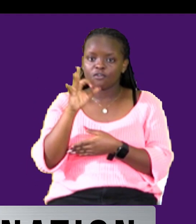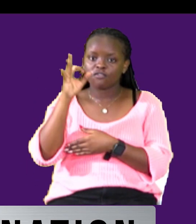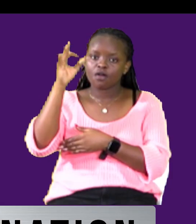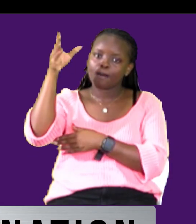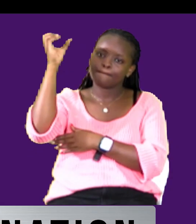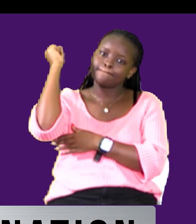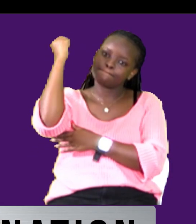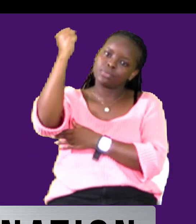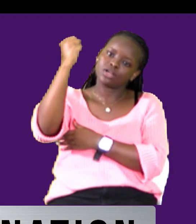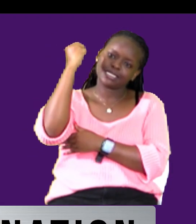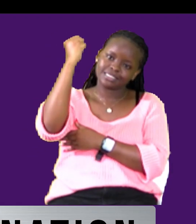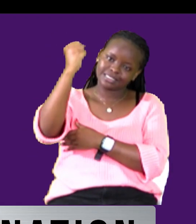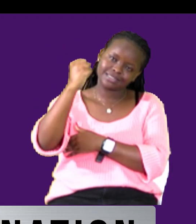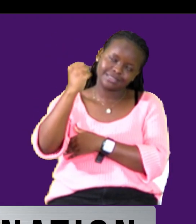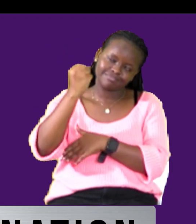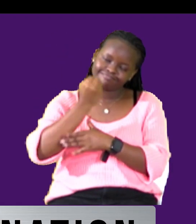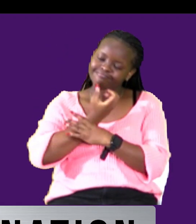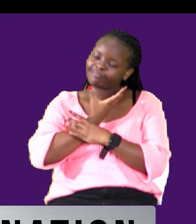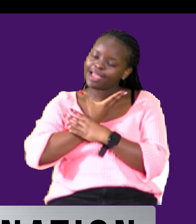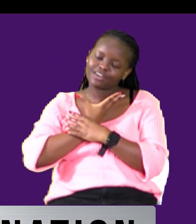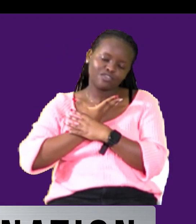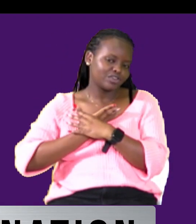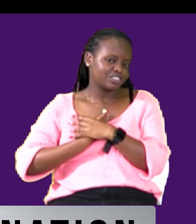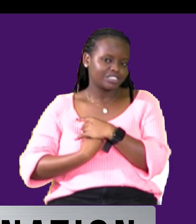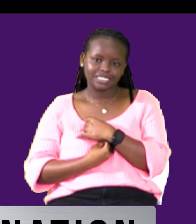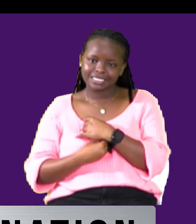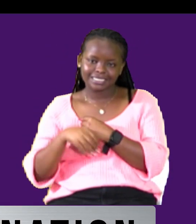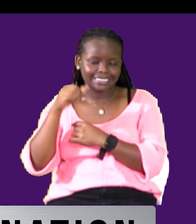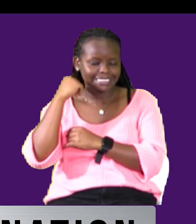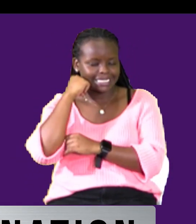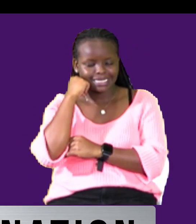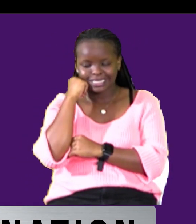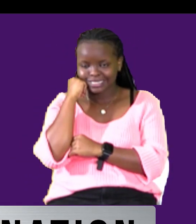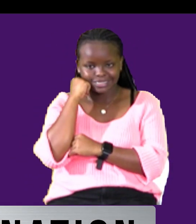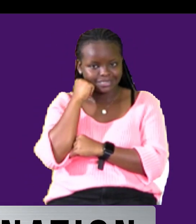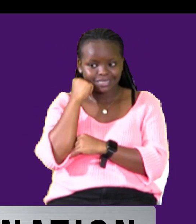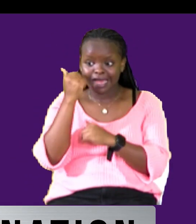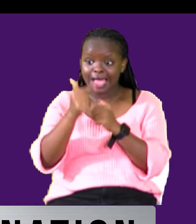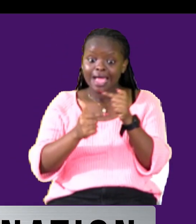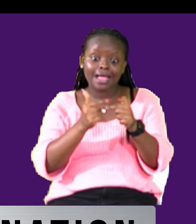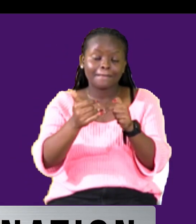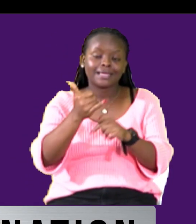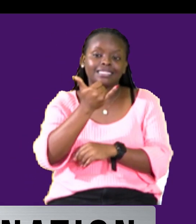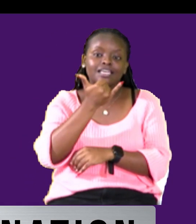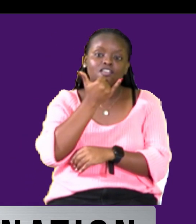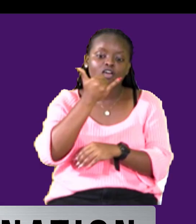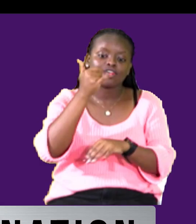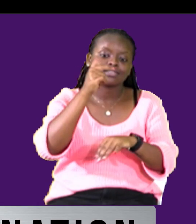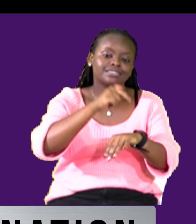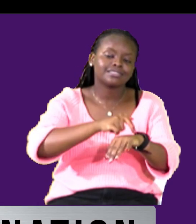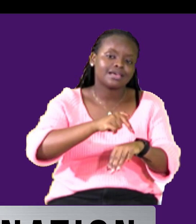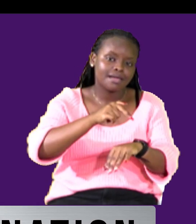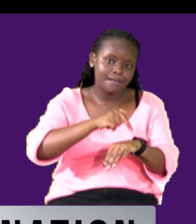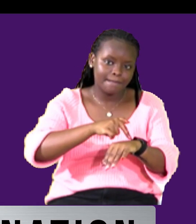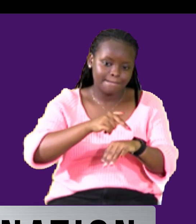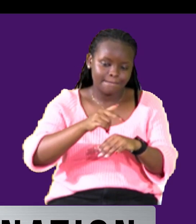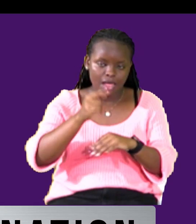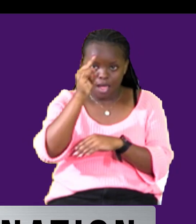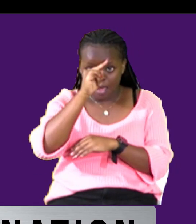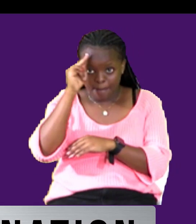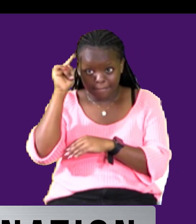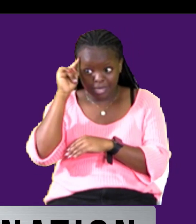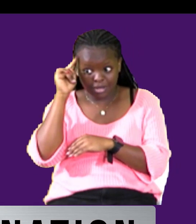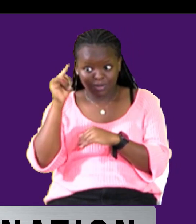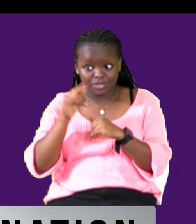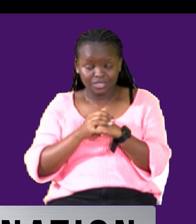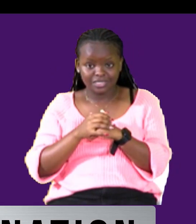politics. Unfortunately, Jeff, you said, it is coming at the wrong time, because